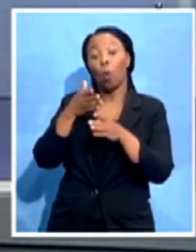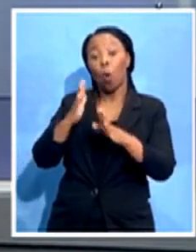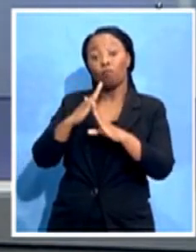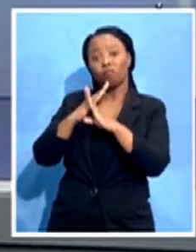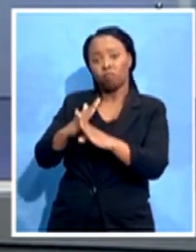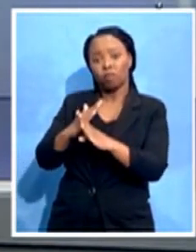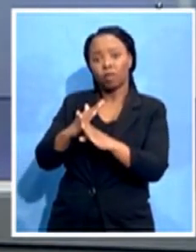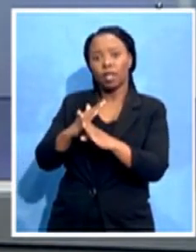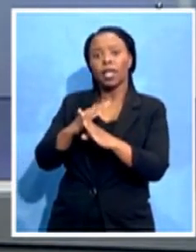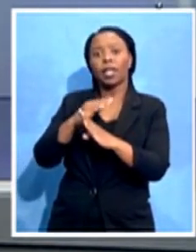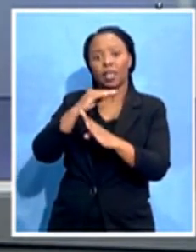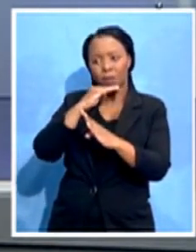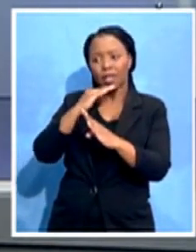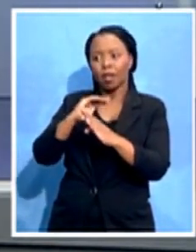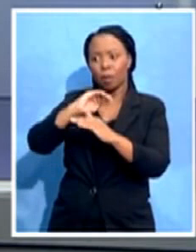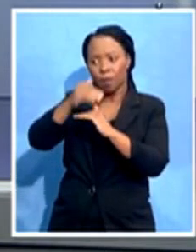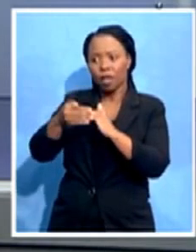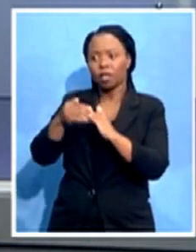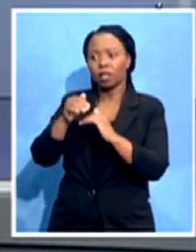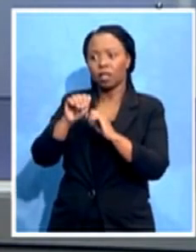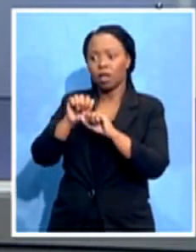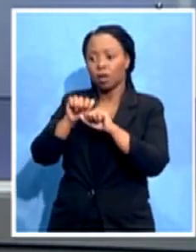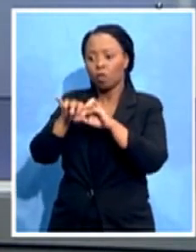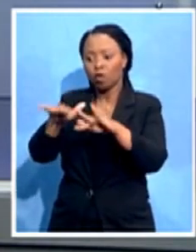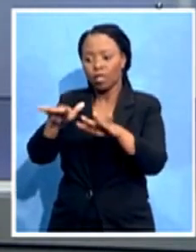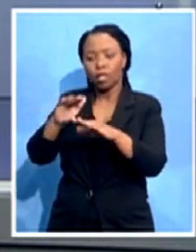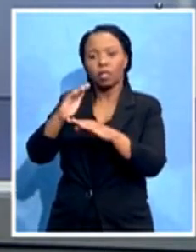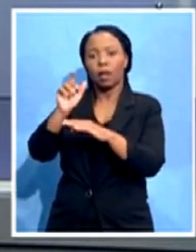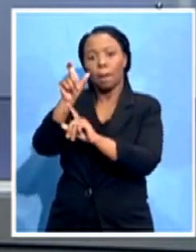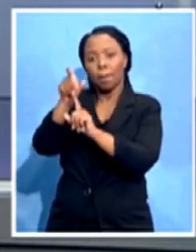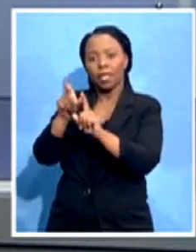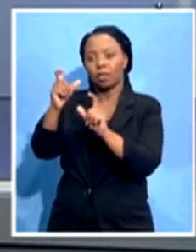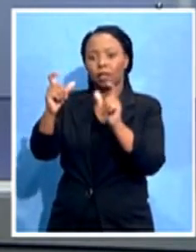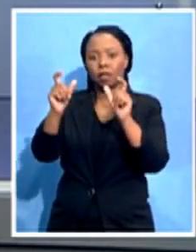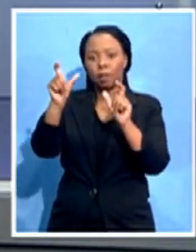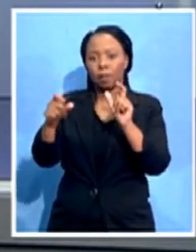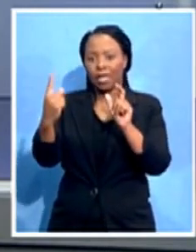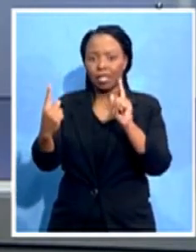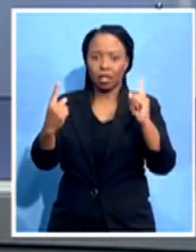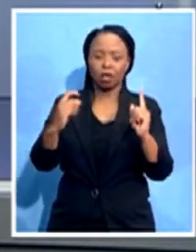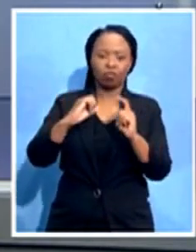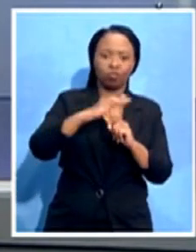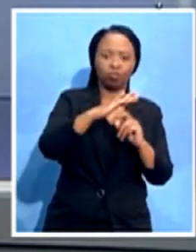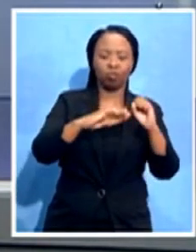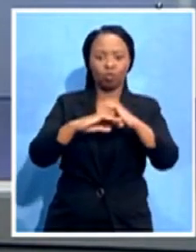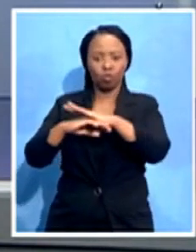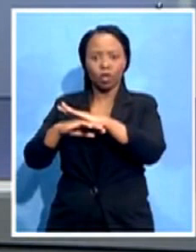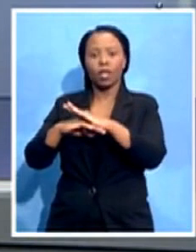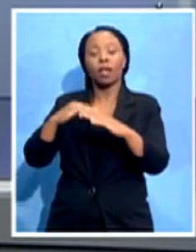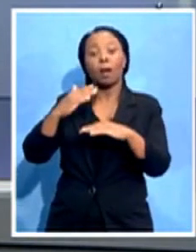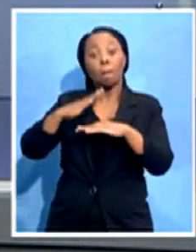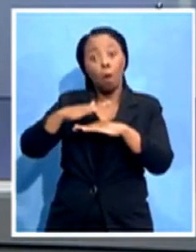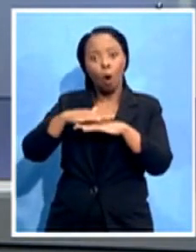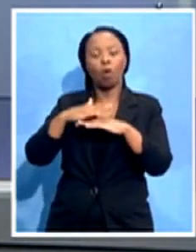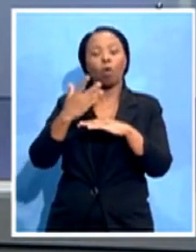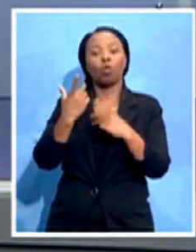to person. And you do that by public health measures and getting as many people vaccinated as quickly as you can, because viruses will